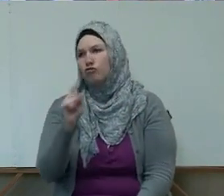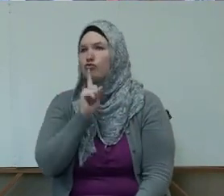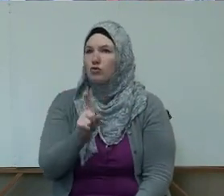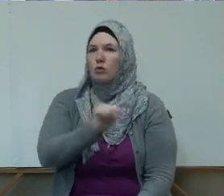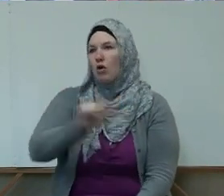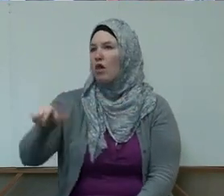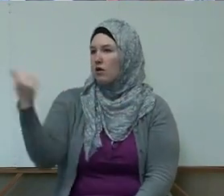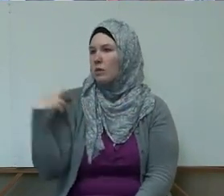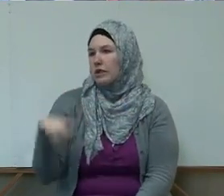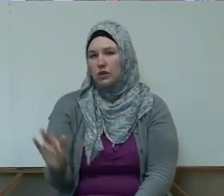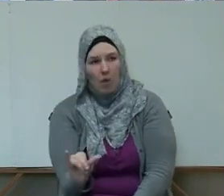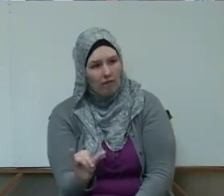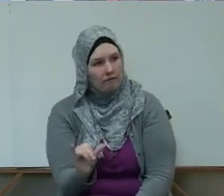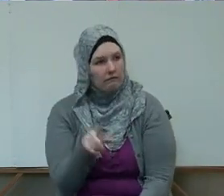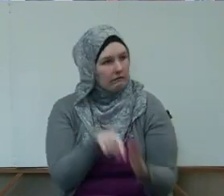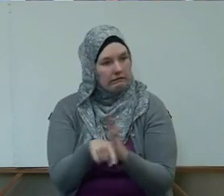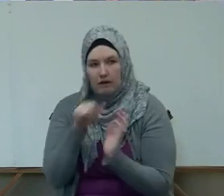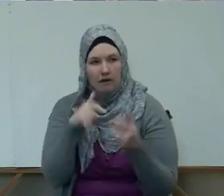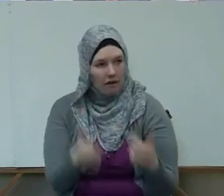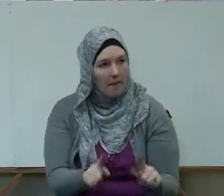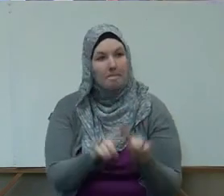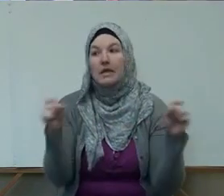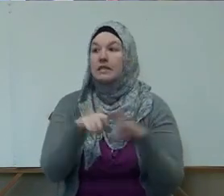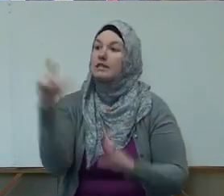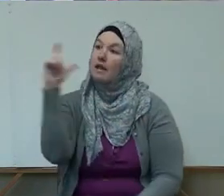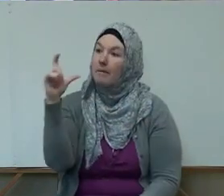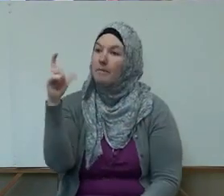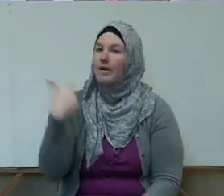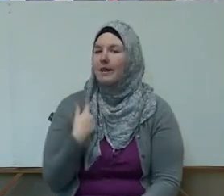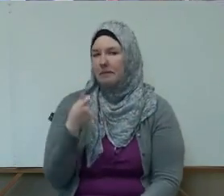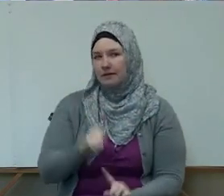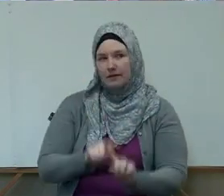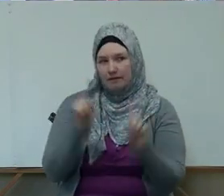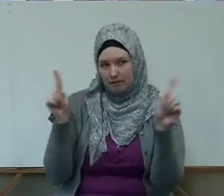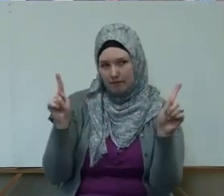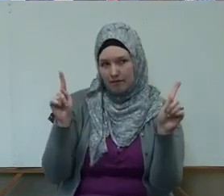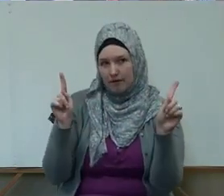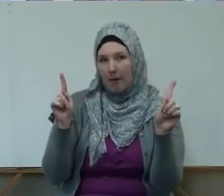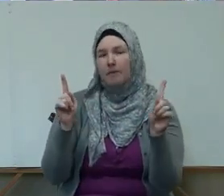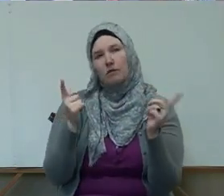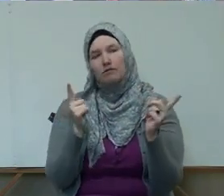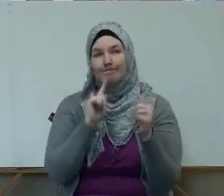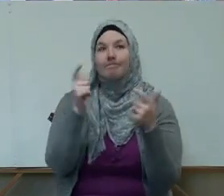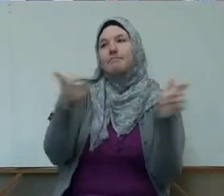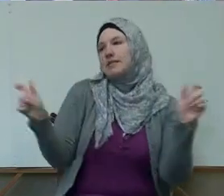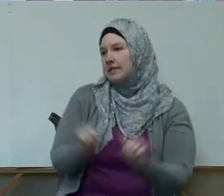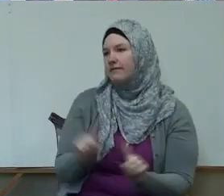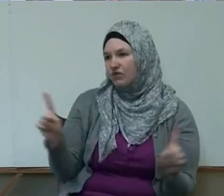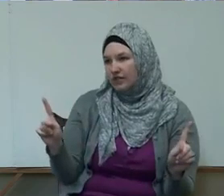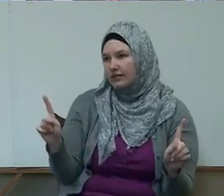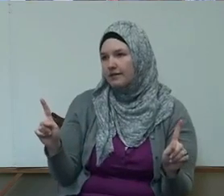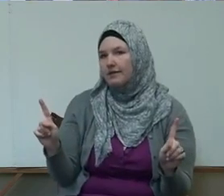religions anyway. But in Islam, there is something a bit different, a big difference. That